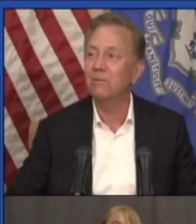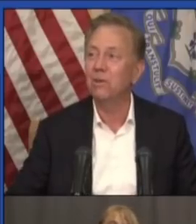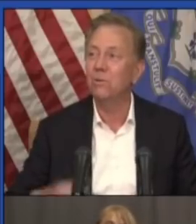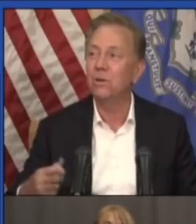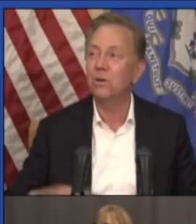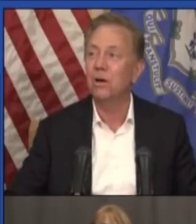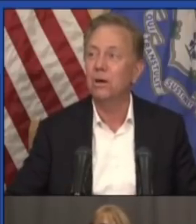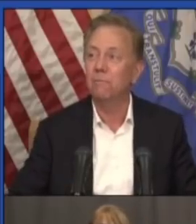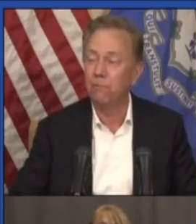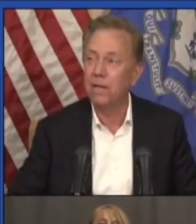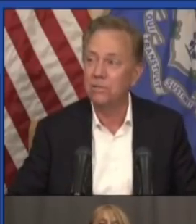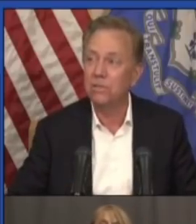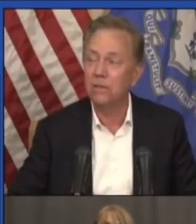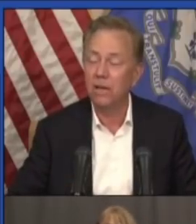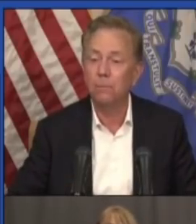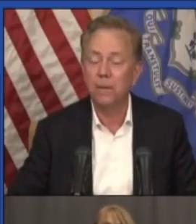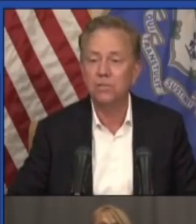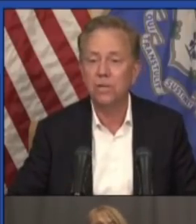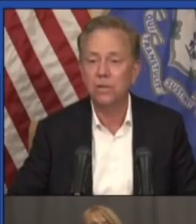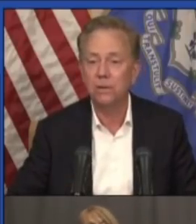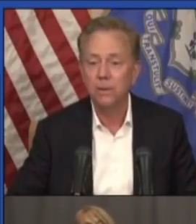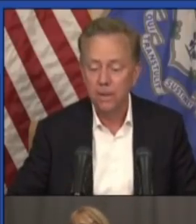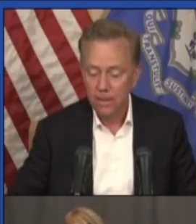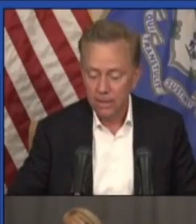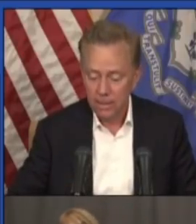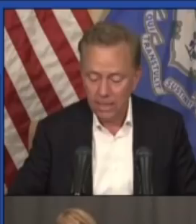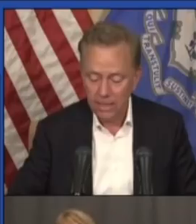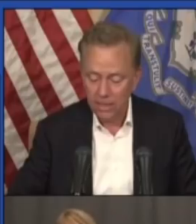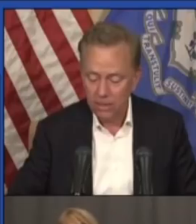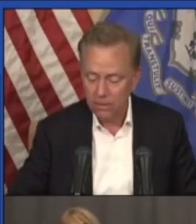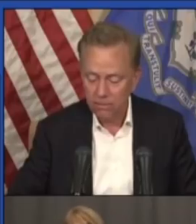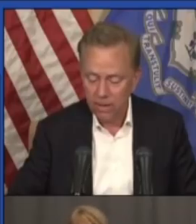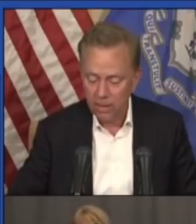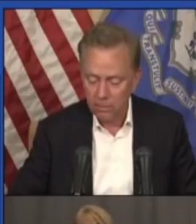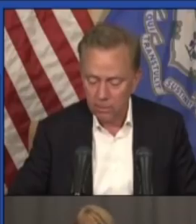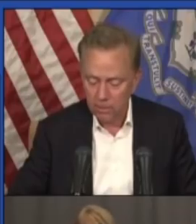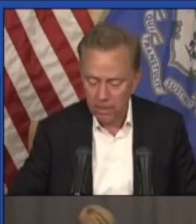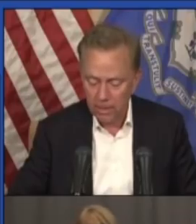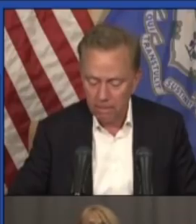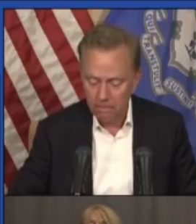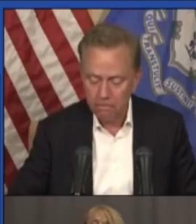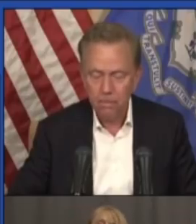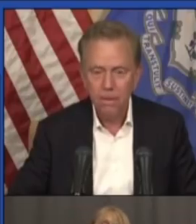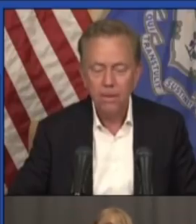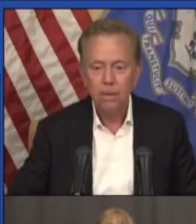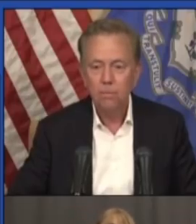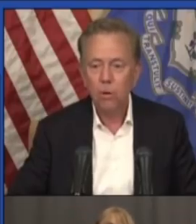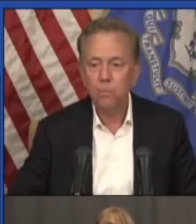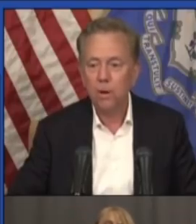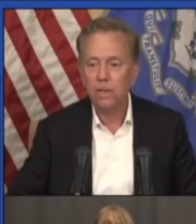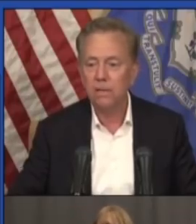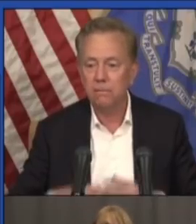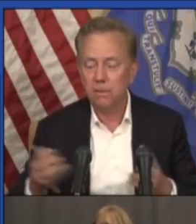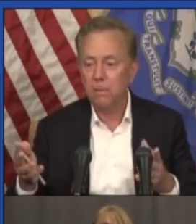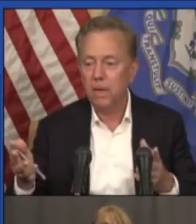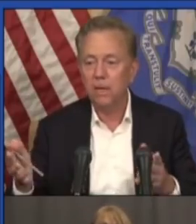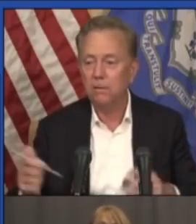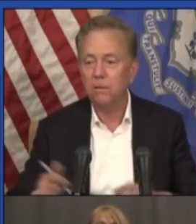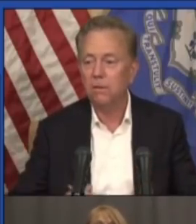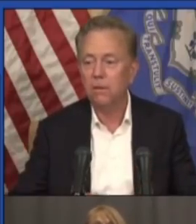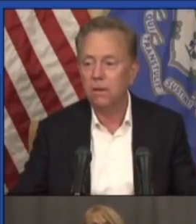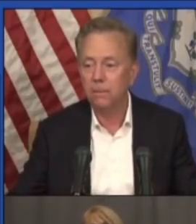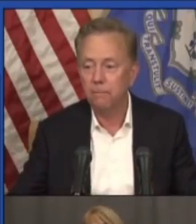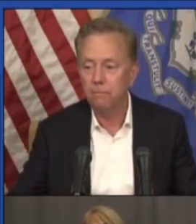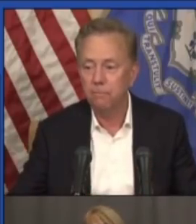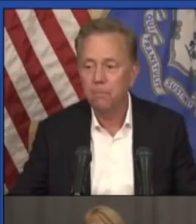getting out, you and your friends helping us here, I think are invaluable. And more broadly, the media,